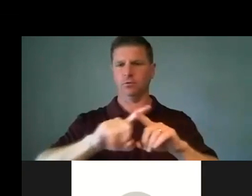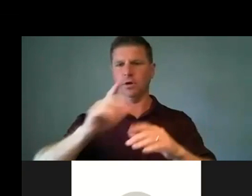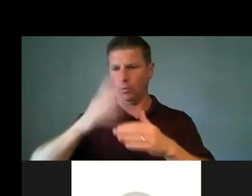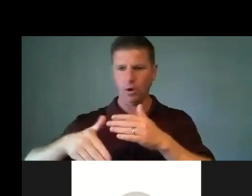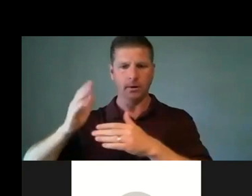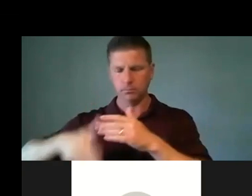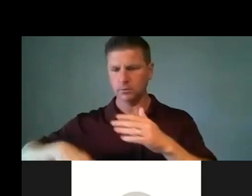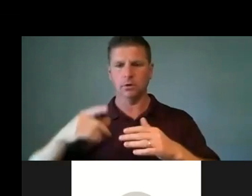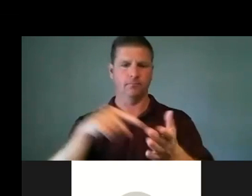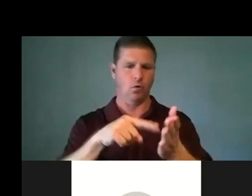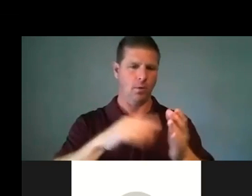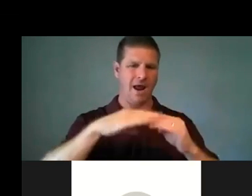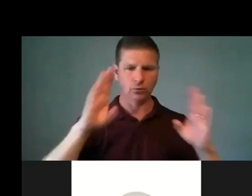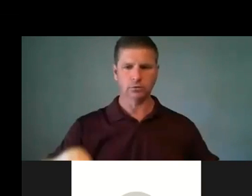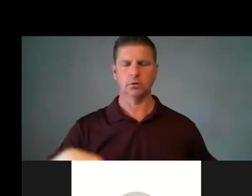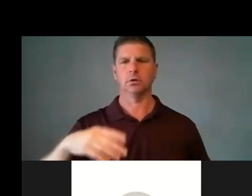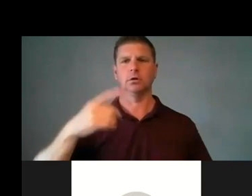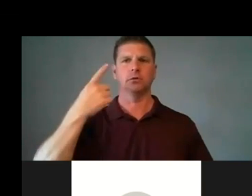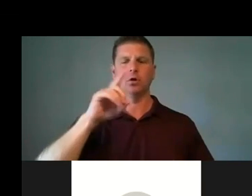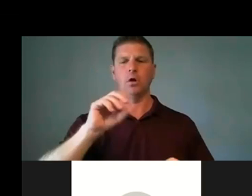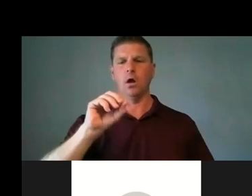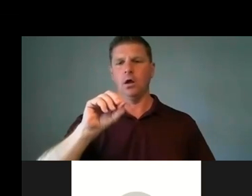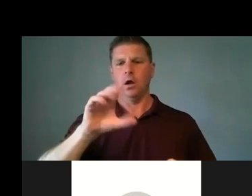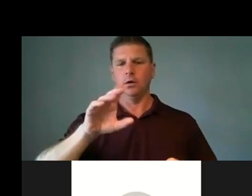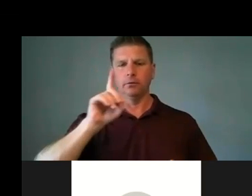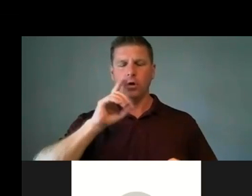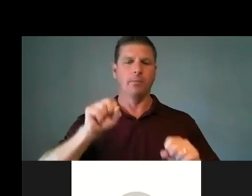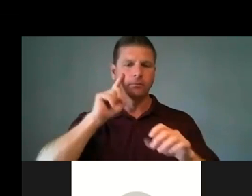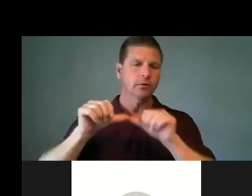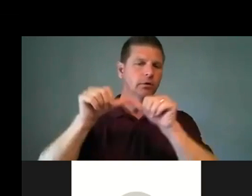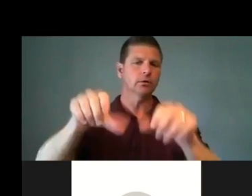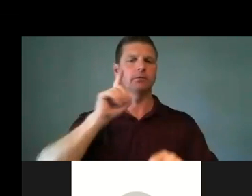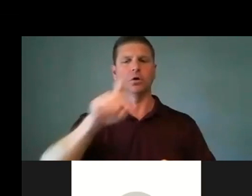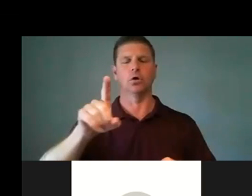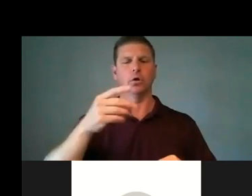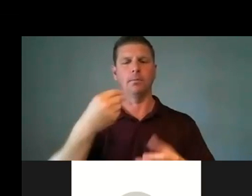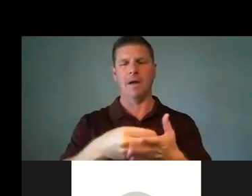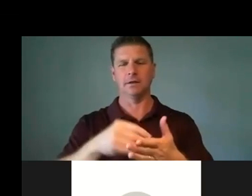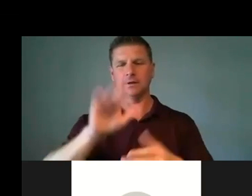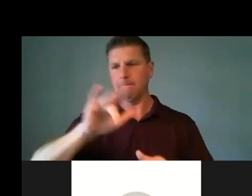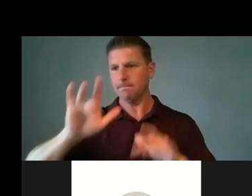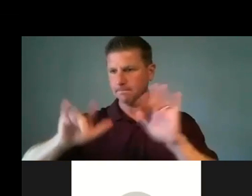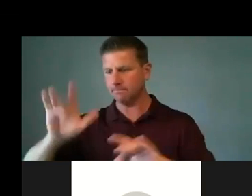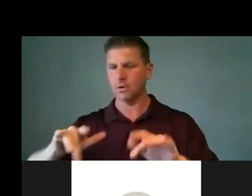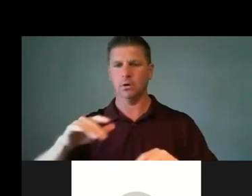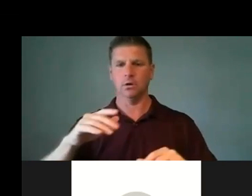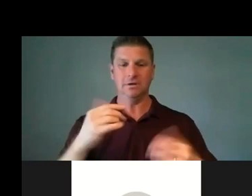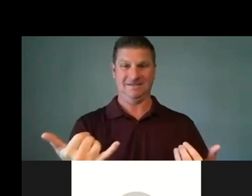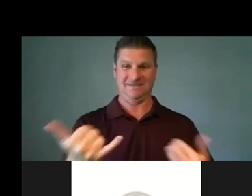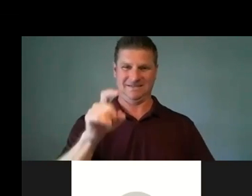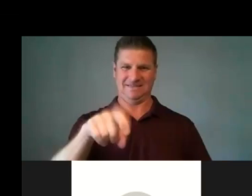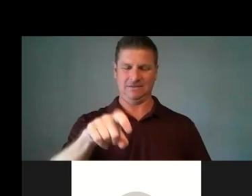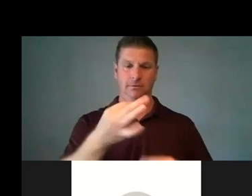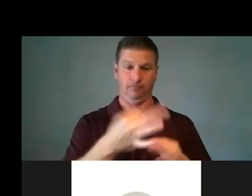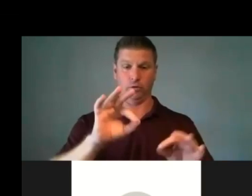from affordable housing to income inequality to occupational segregation to the wealth gap, urgent needs, which the free market